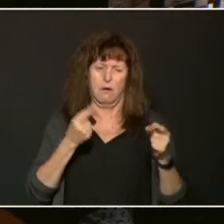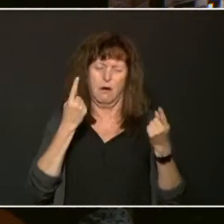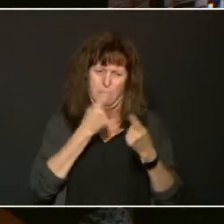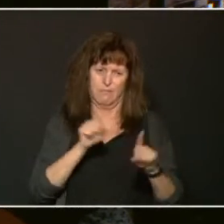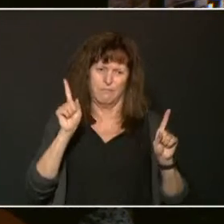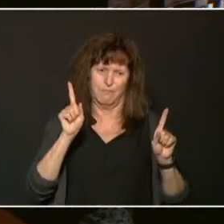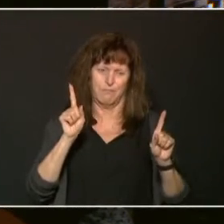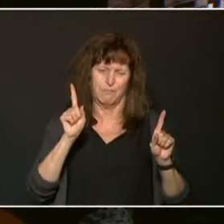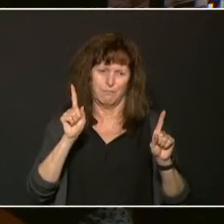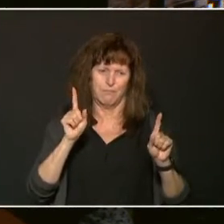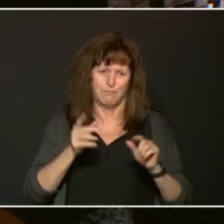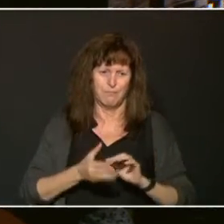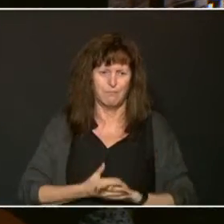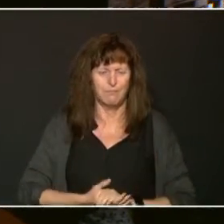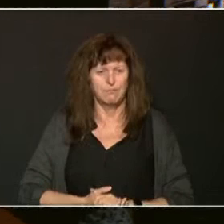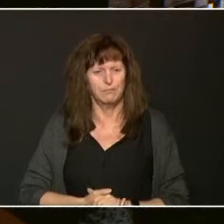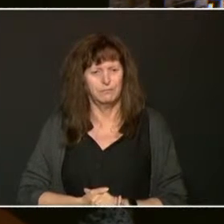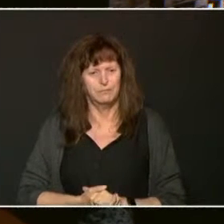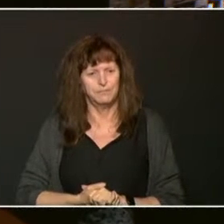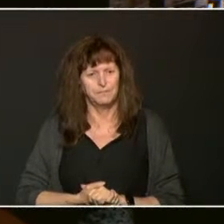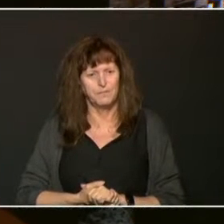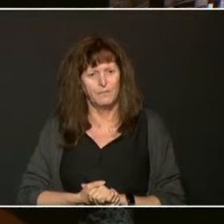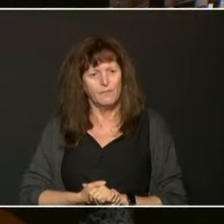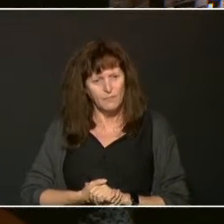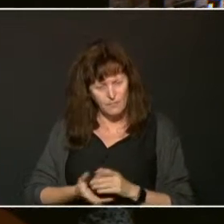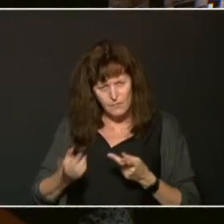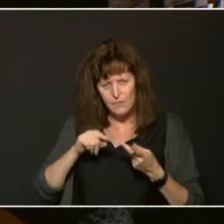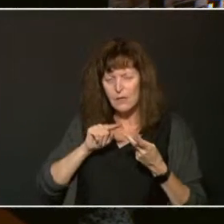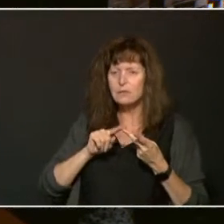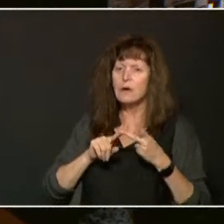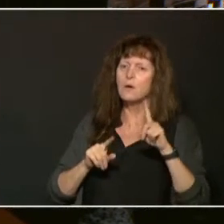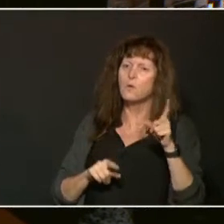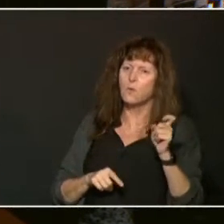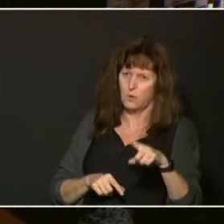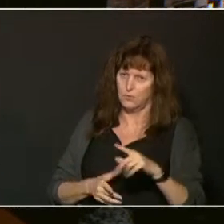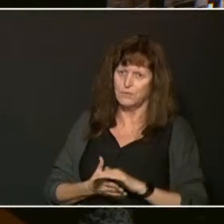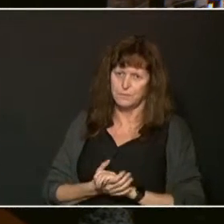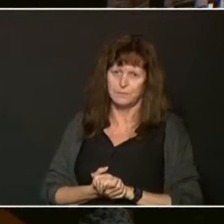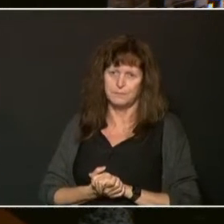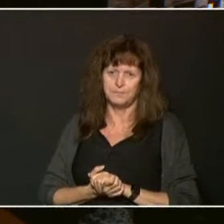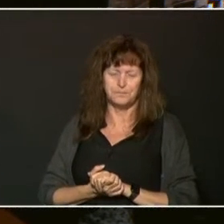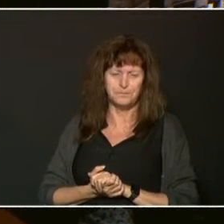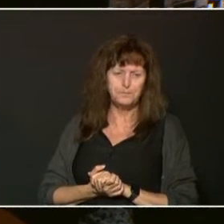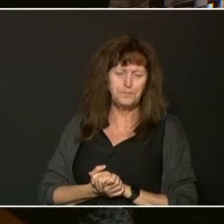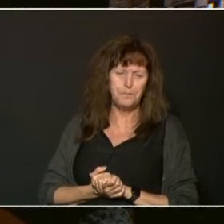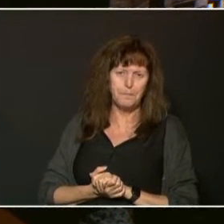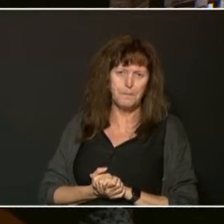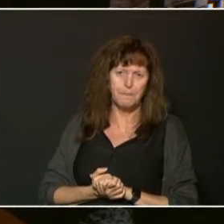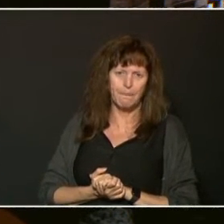Thank you. You also said earlier in your prepared comments that Ontario teens,